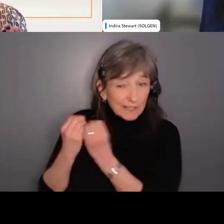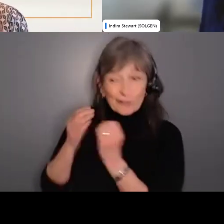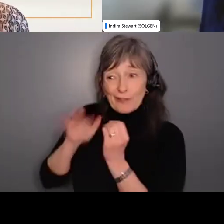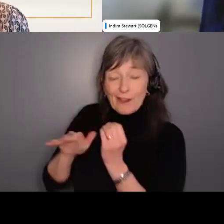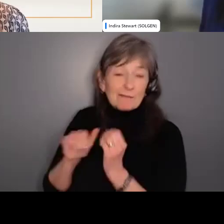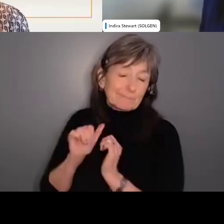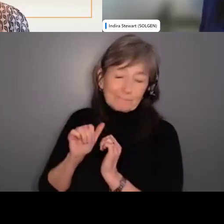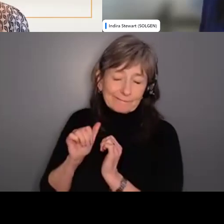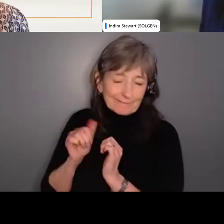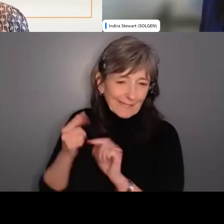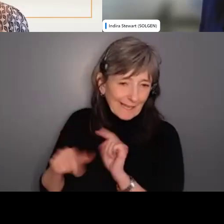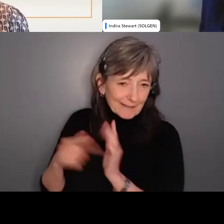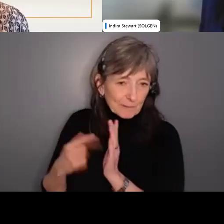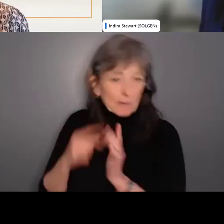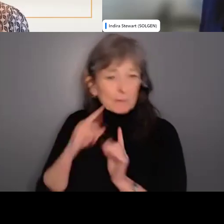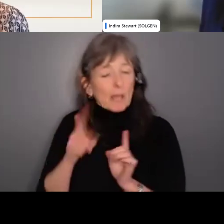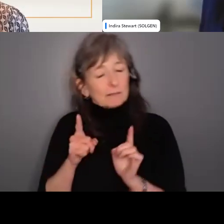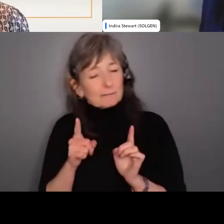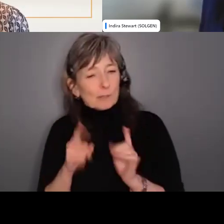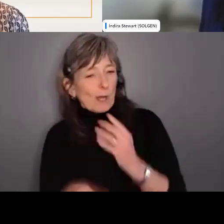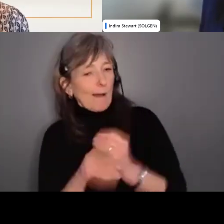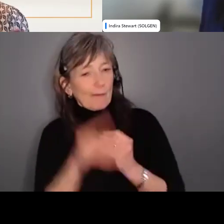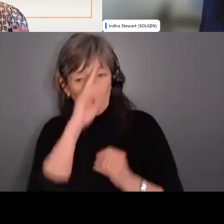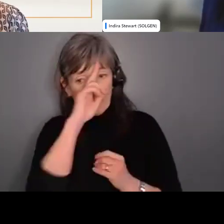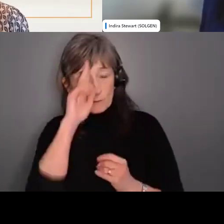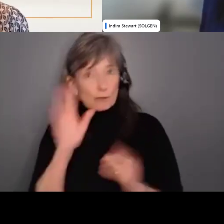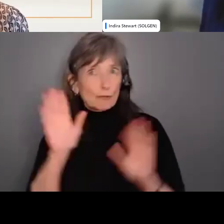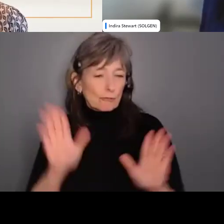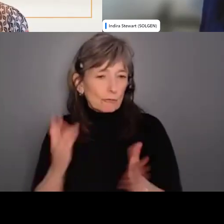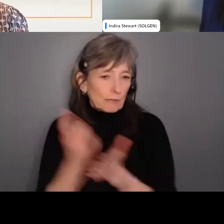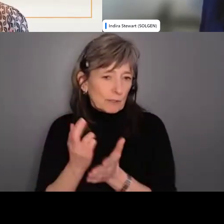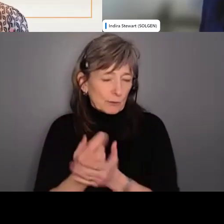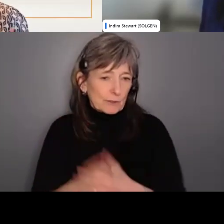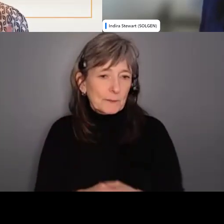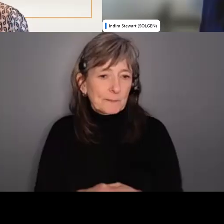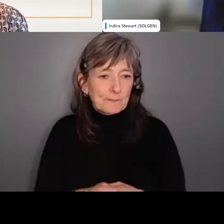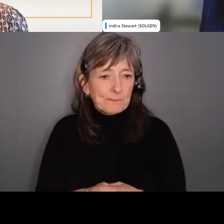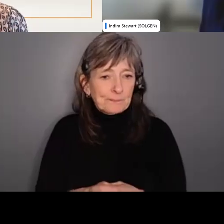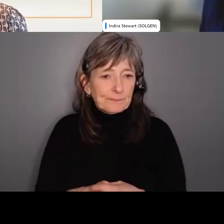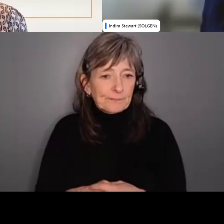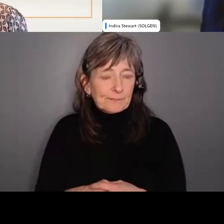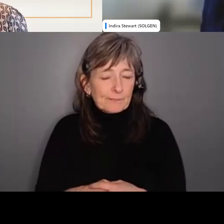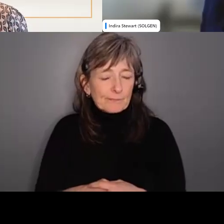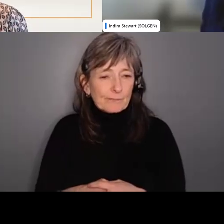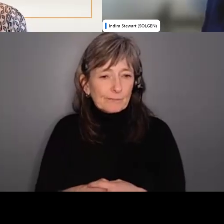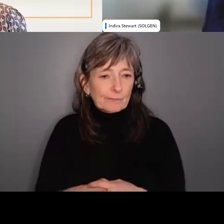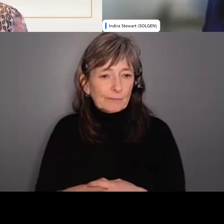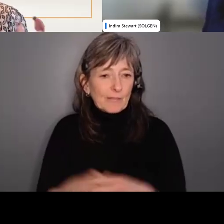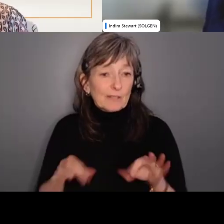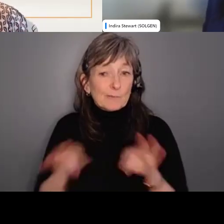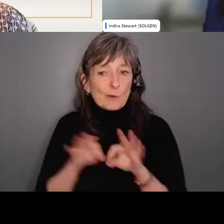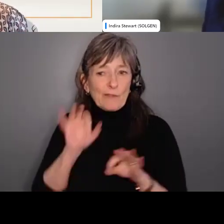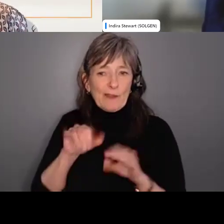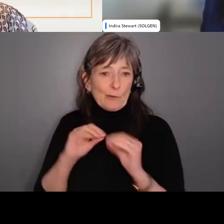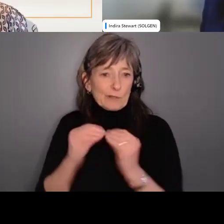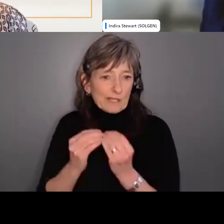that as well. But again, just sort of acknowledging the importance of the organization, and they